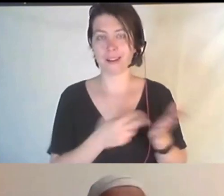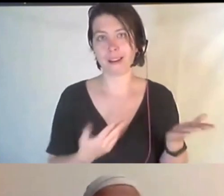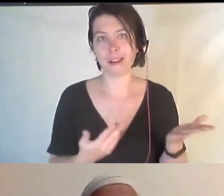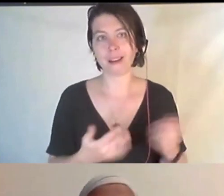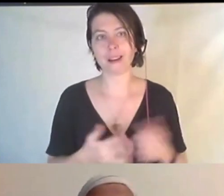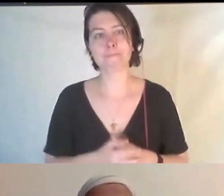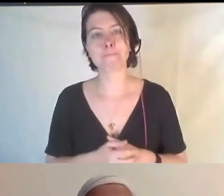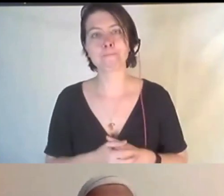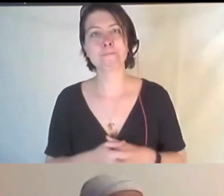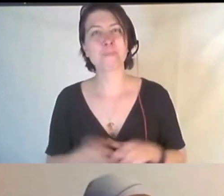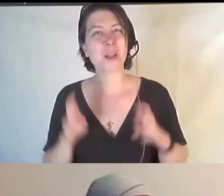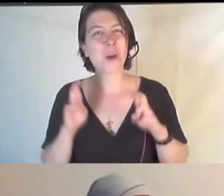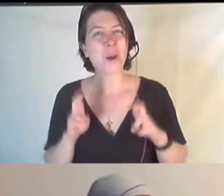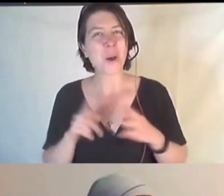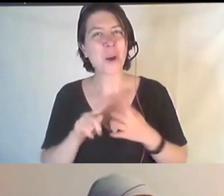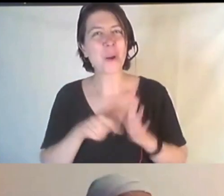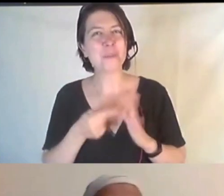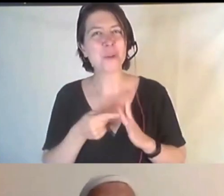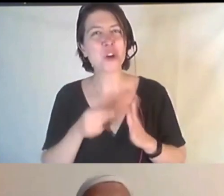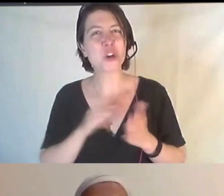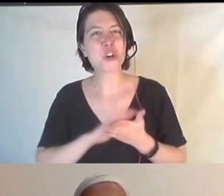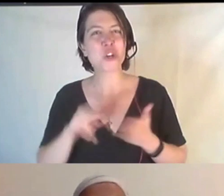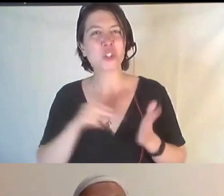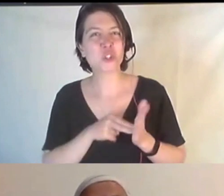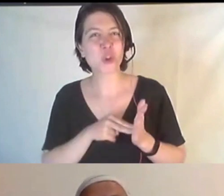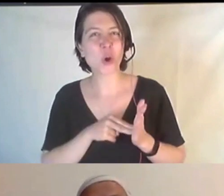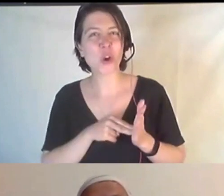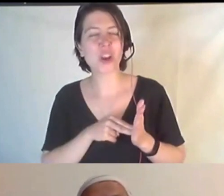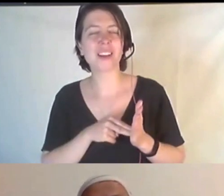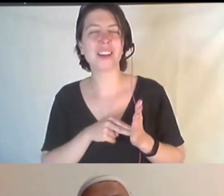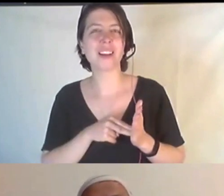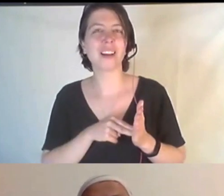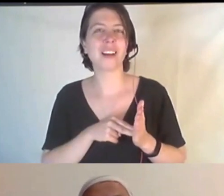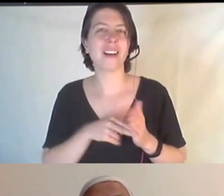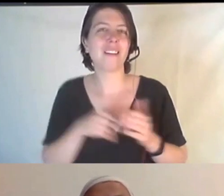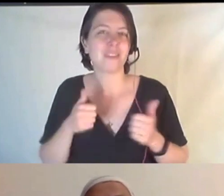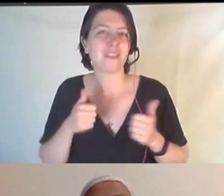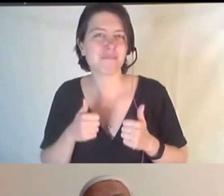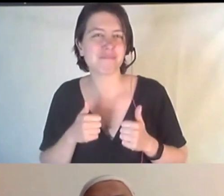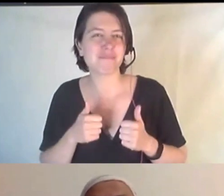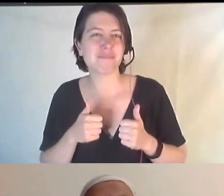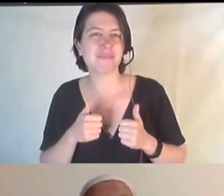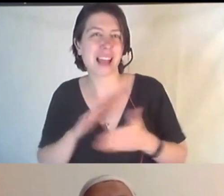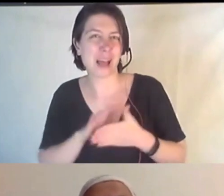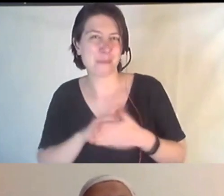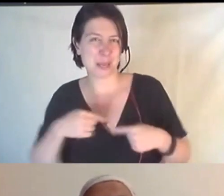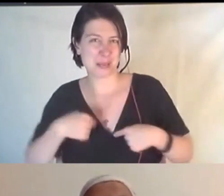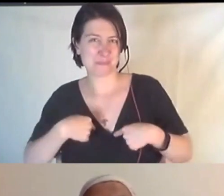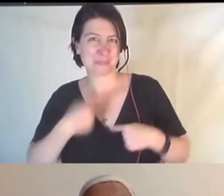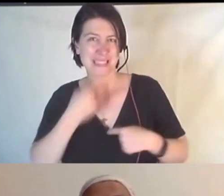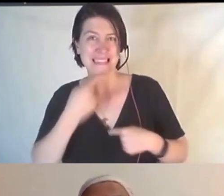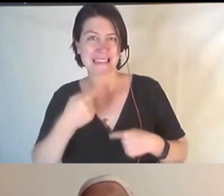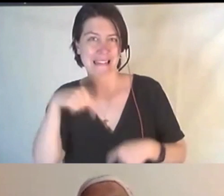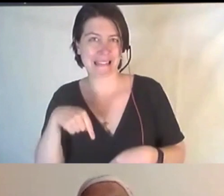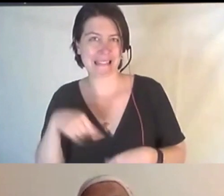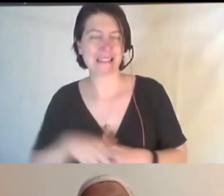John doesn't mind me saying this, John Heffernan from the Humber Street Gallery in Hull, but, you know, when he first saw Nena working at GI, he was